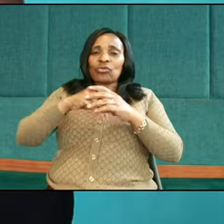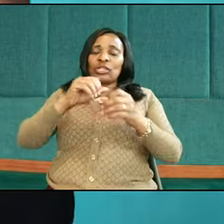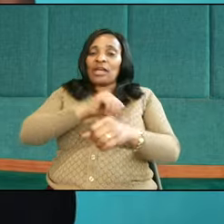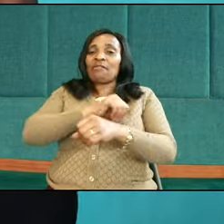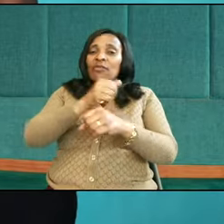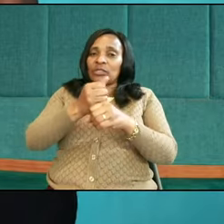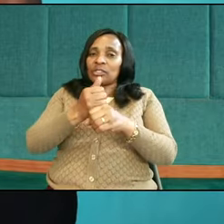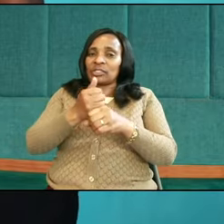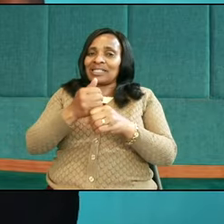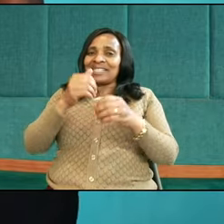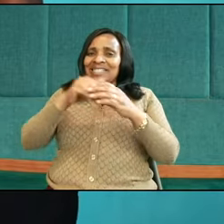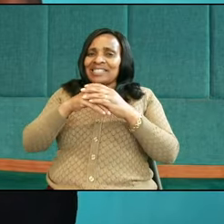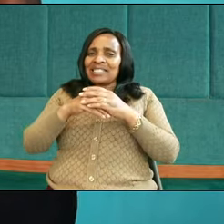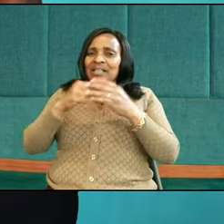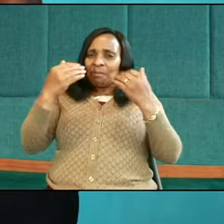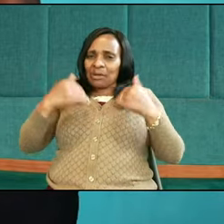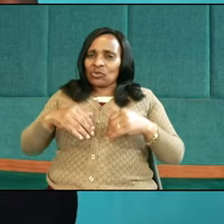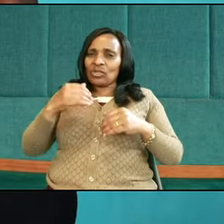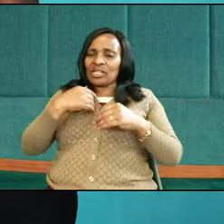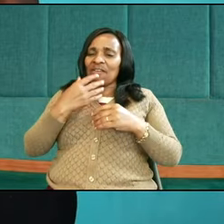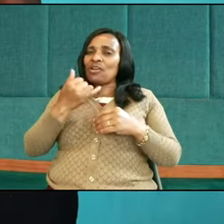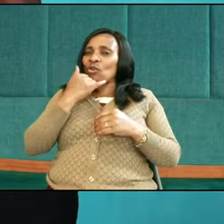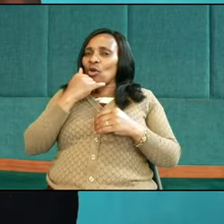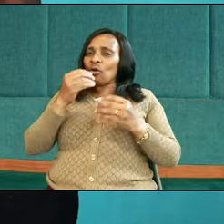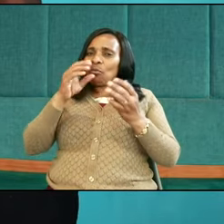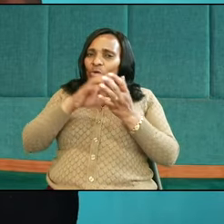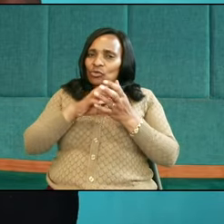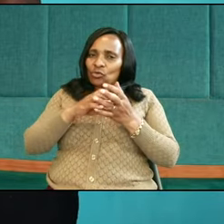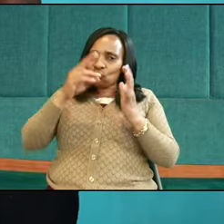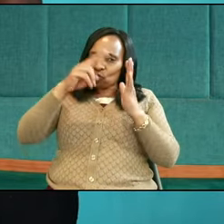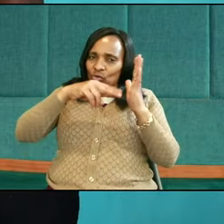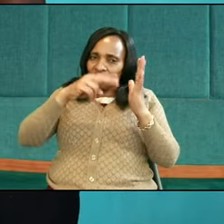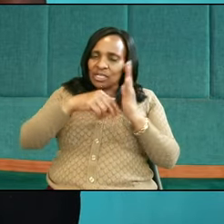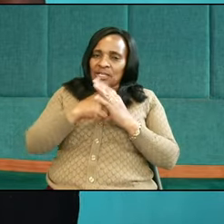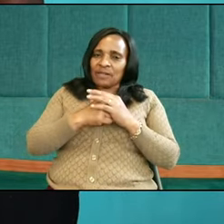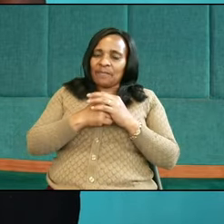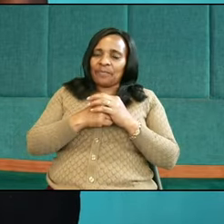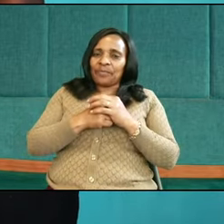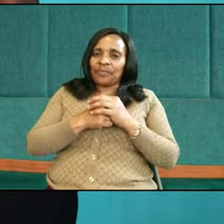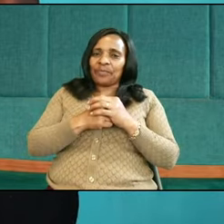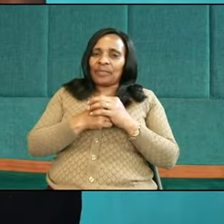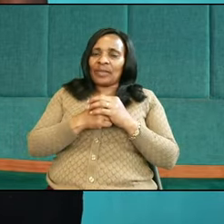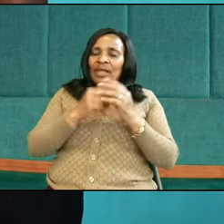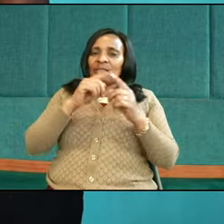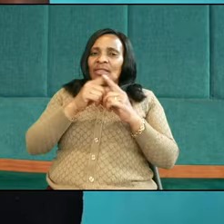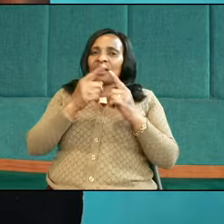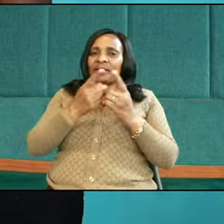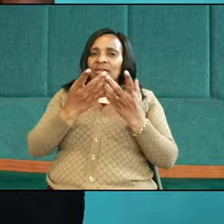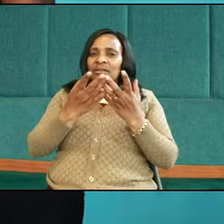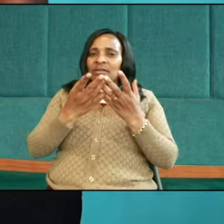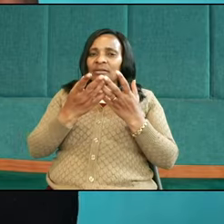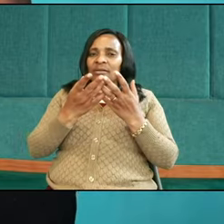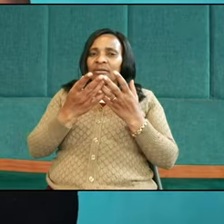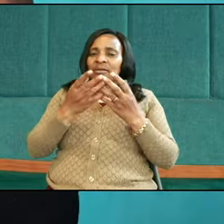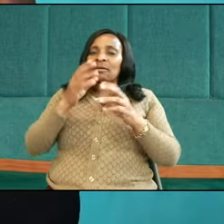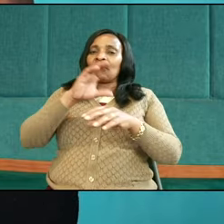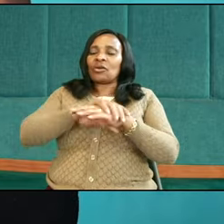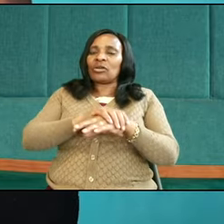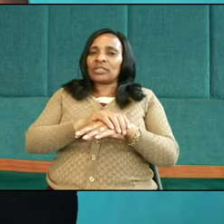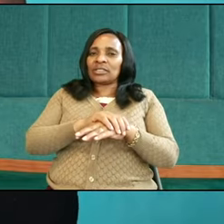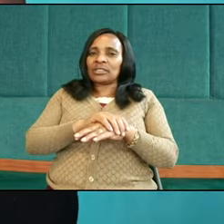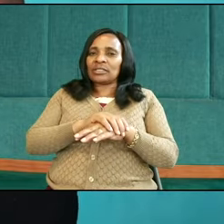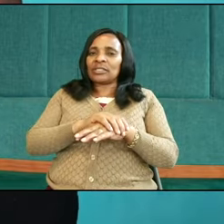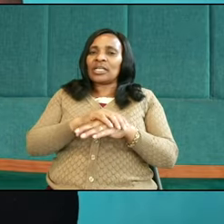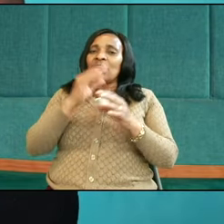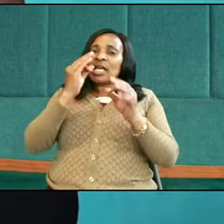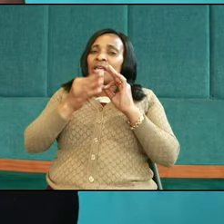person is in a very awkward position, trying to read off, that is, then, of course, they'll get caught. Yeah. Otherwise, if